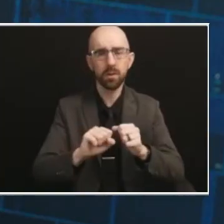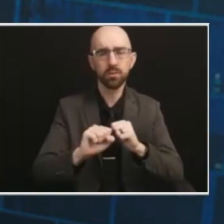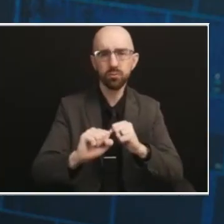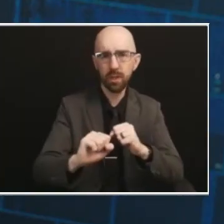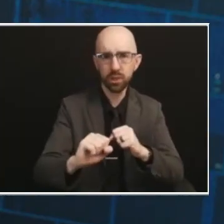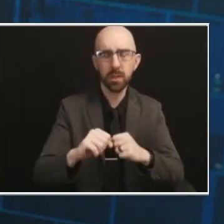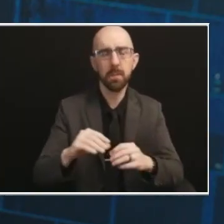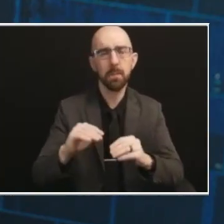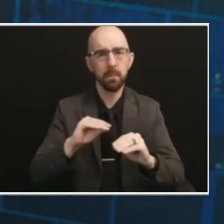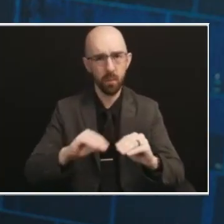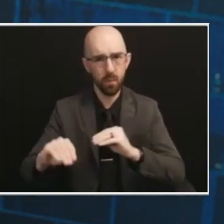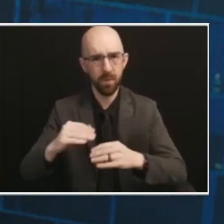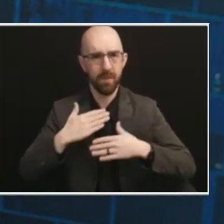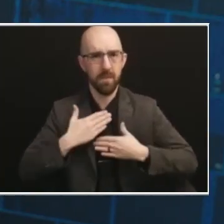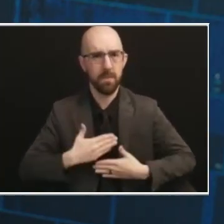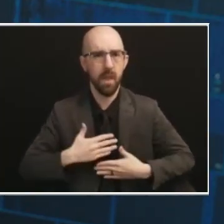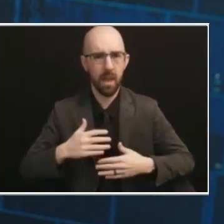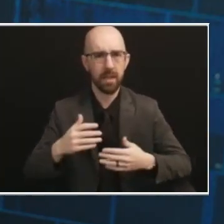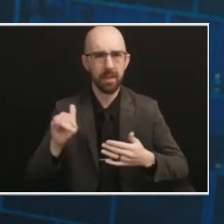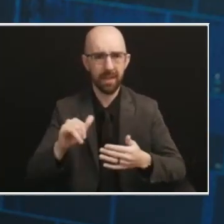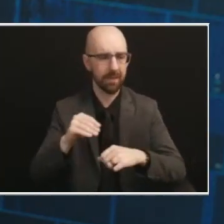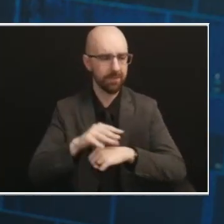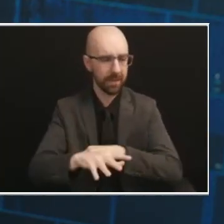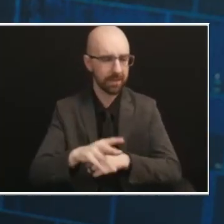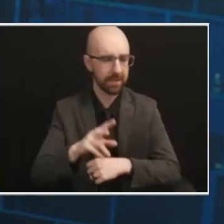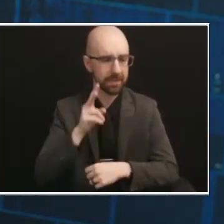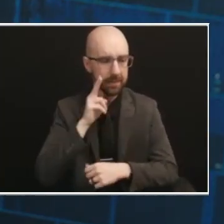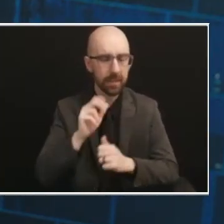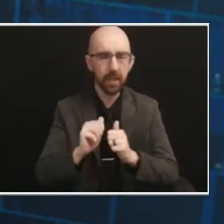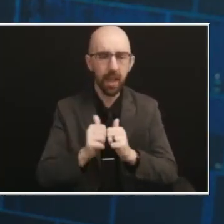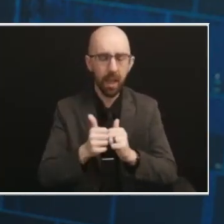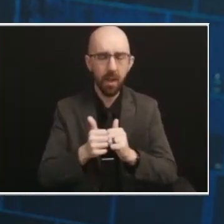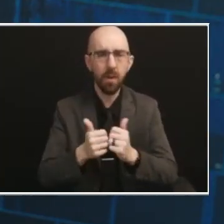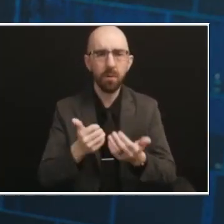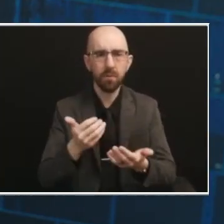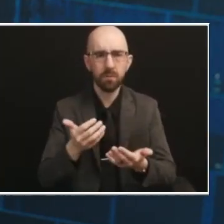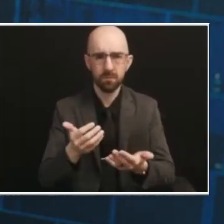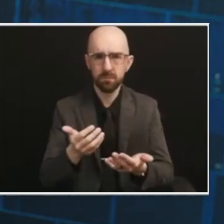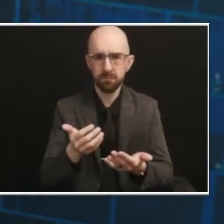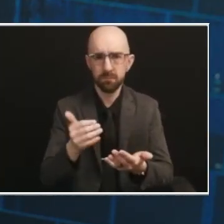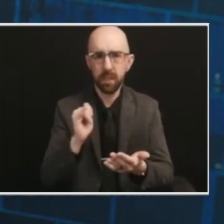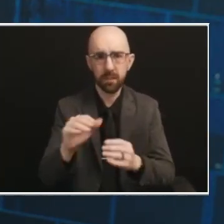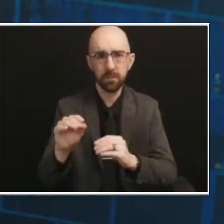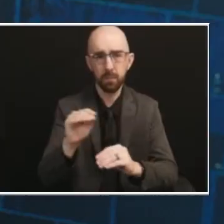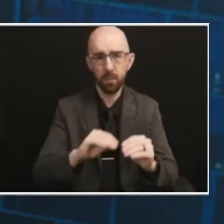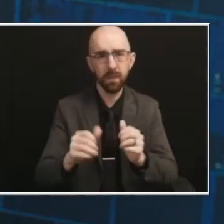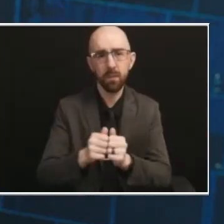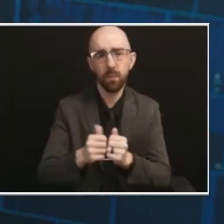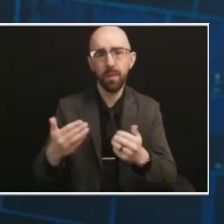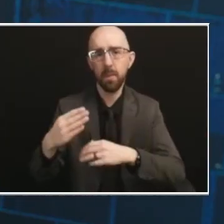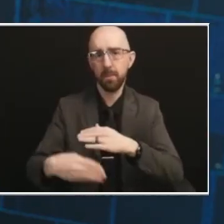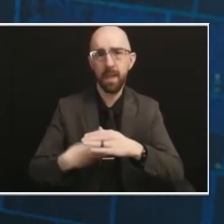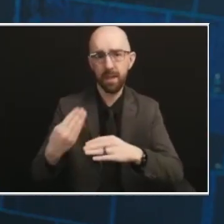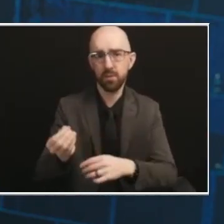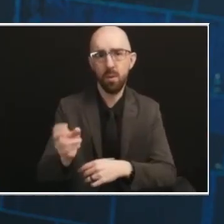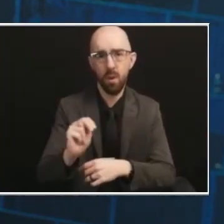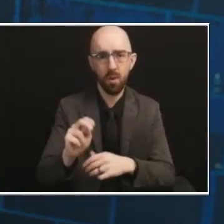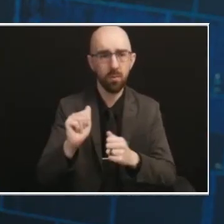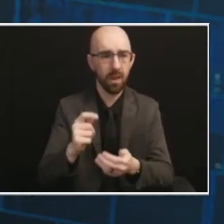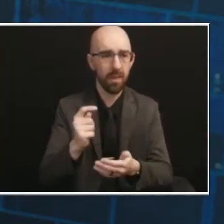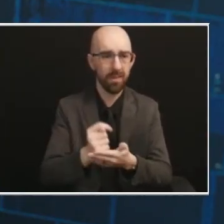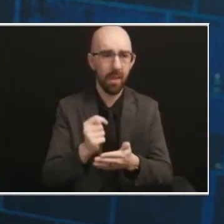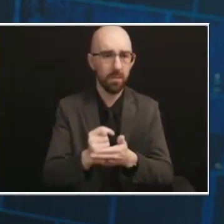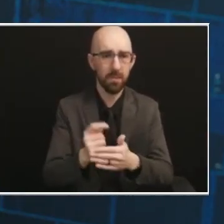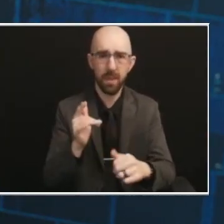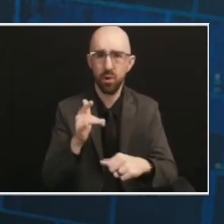extremities affected to see how it's moving without bandages on. So we can do therapy really early on, and